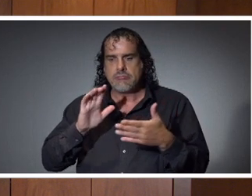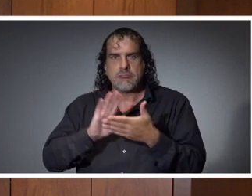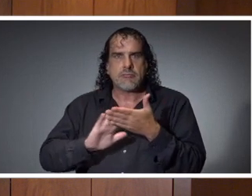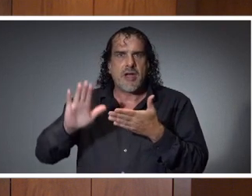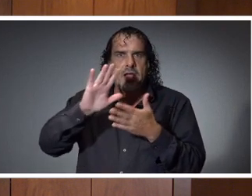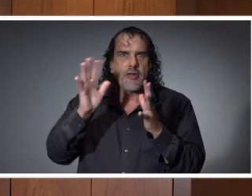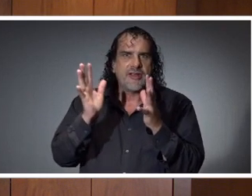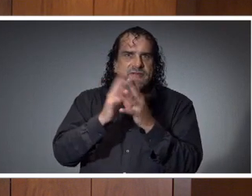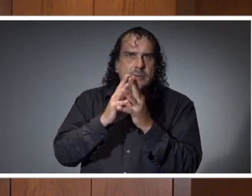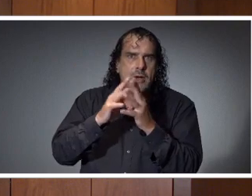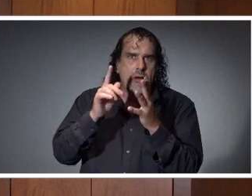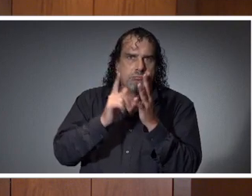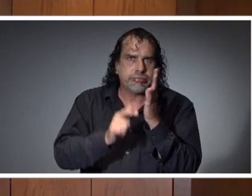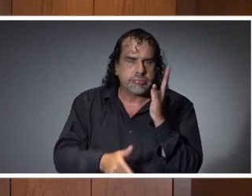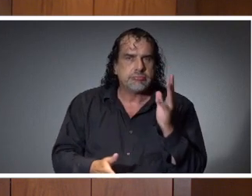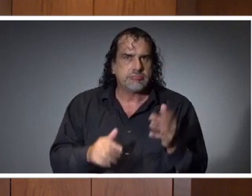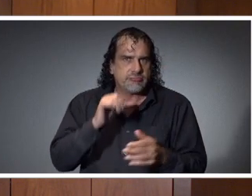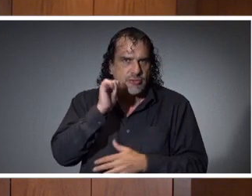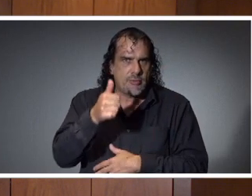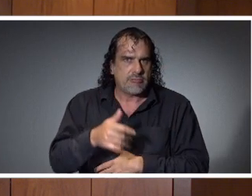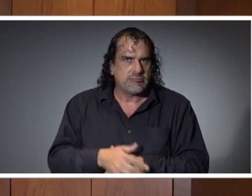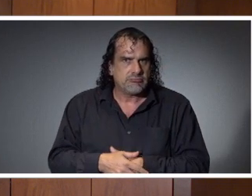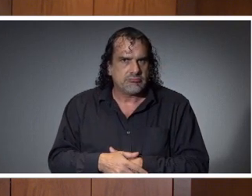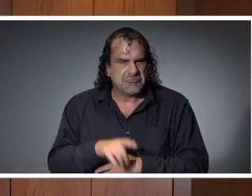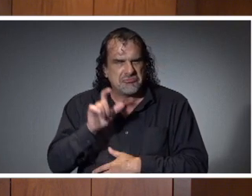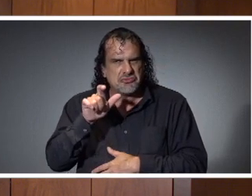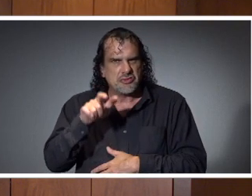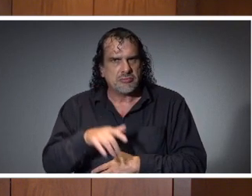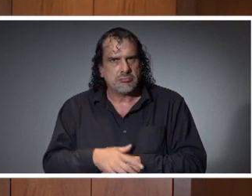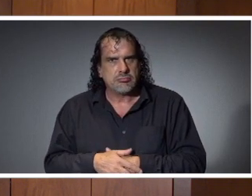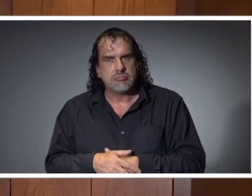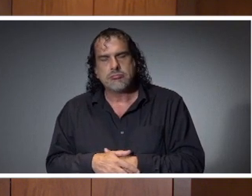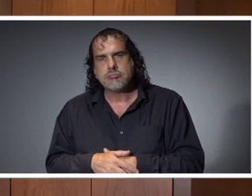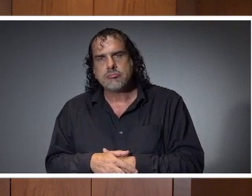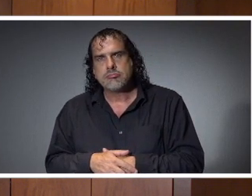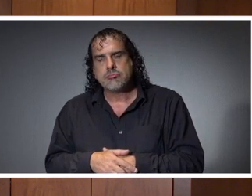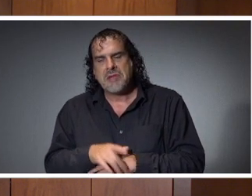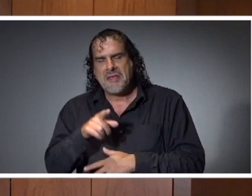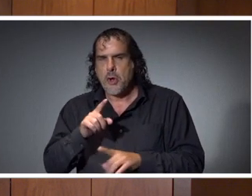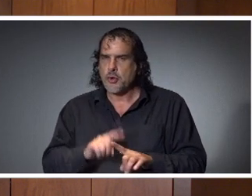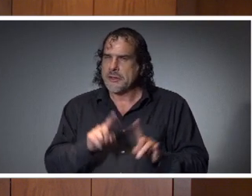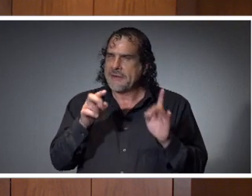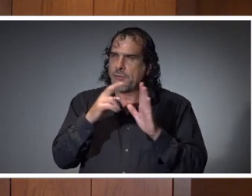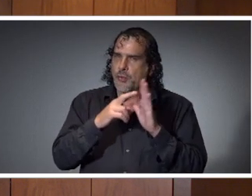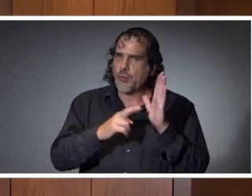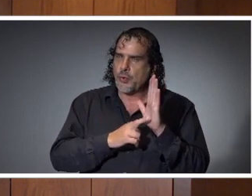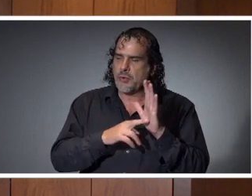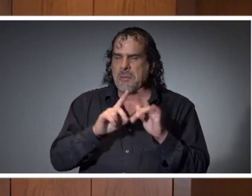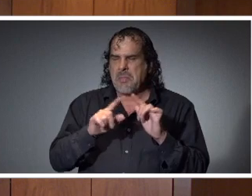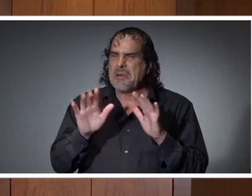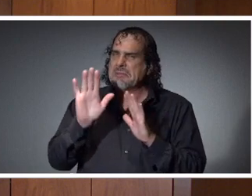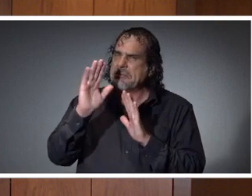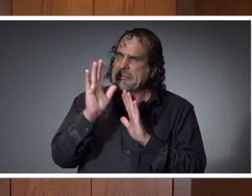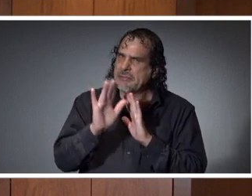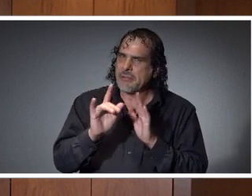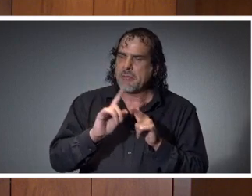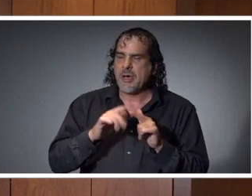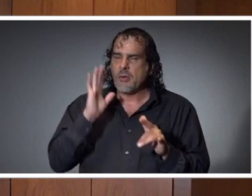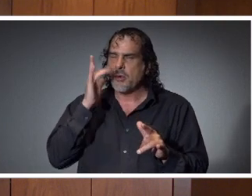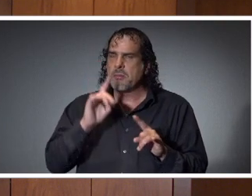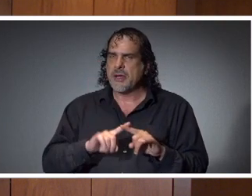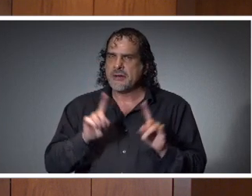college campuses for athletic facilities, which again are different, although similar, but different